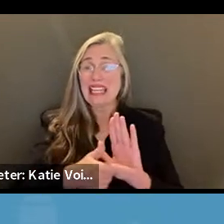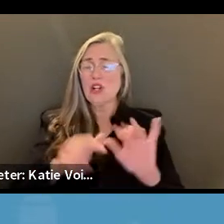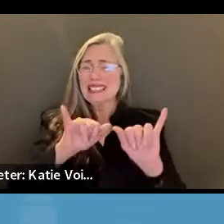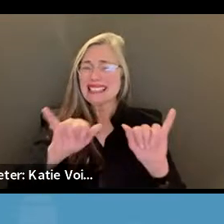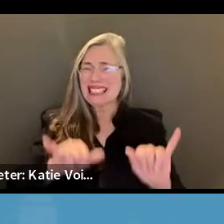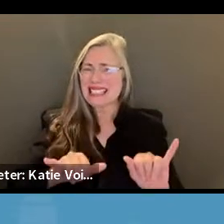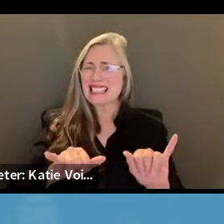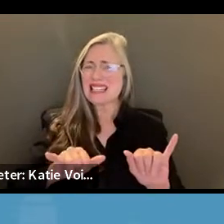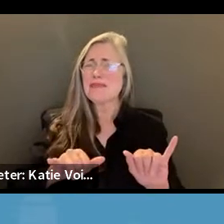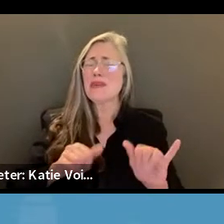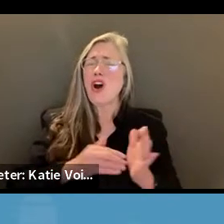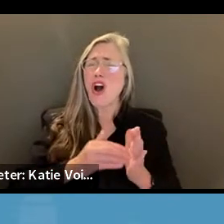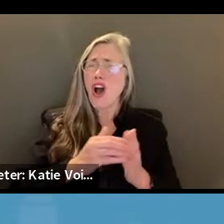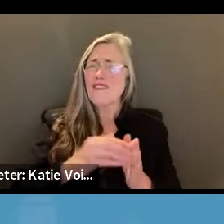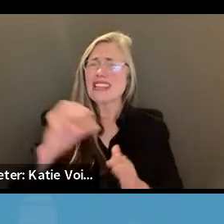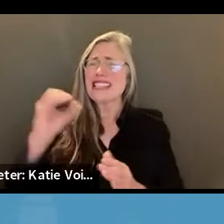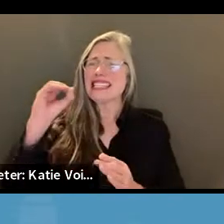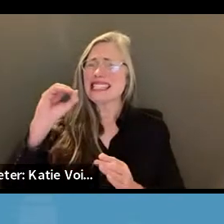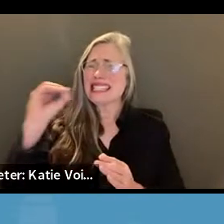often